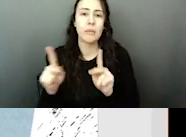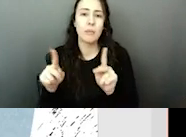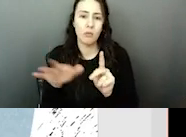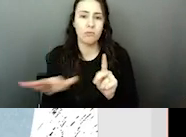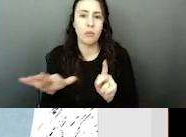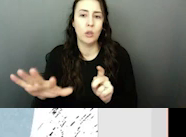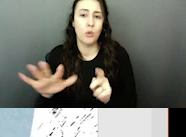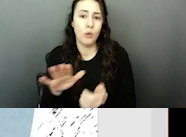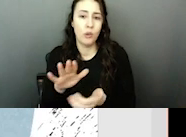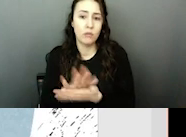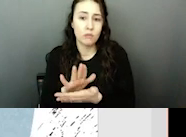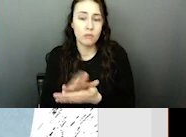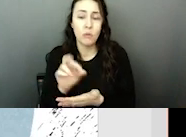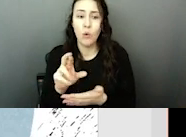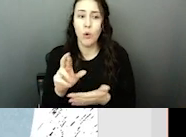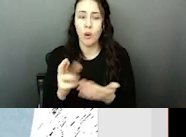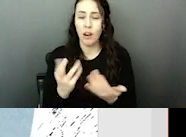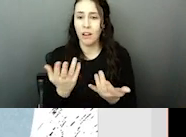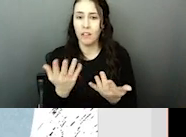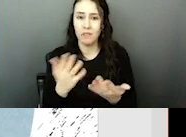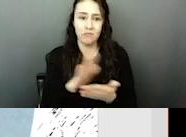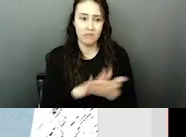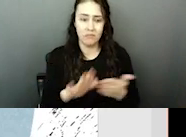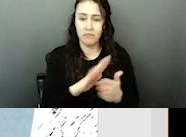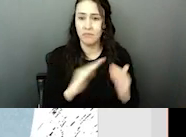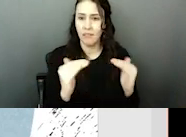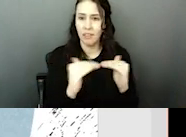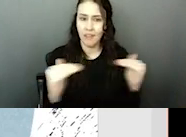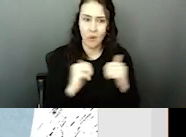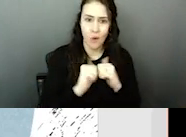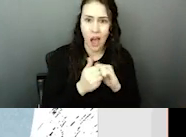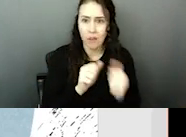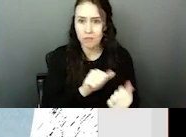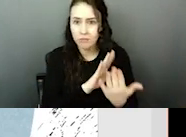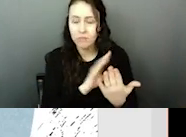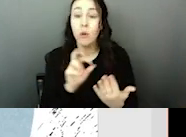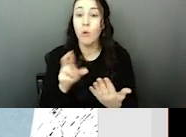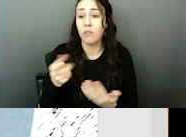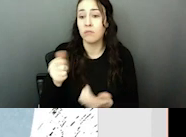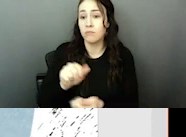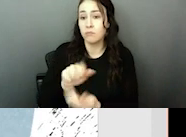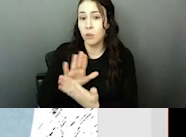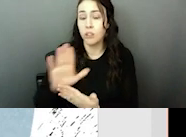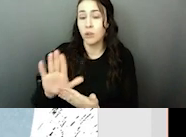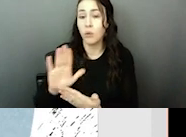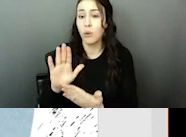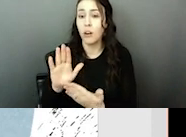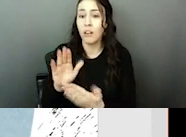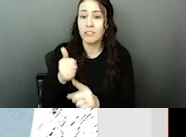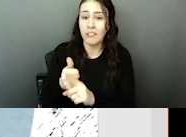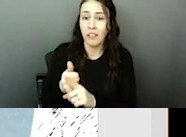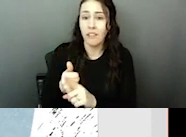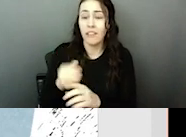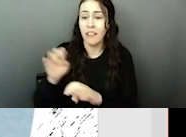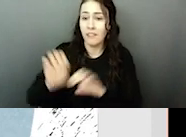you do it at an institutional level, or really even when you're approaching your institutional self-evaluation work,